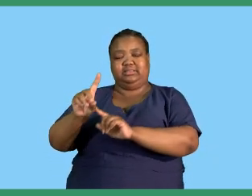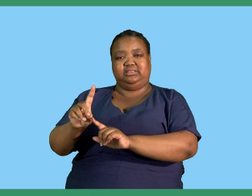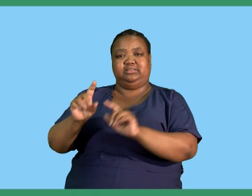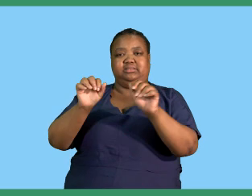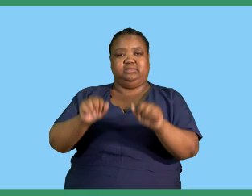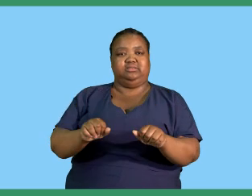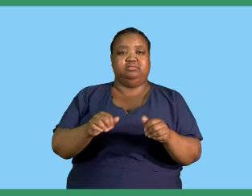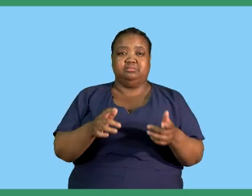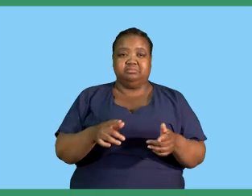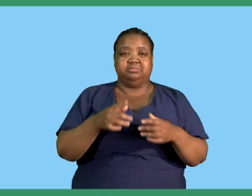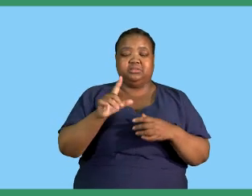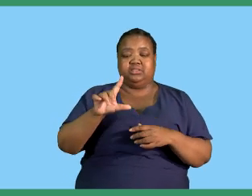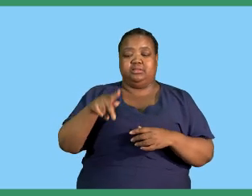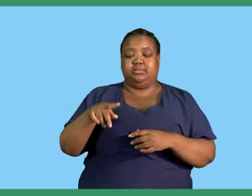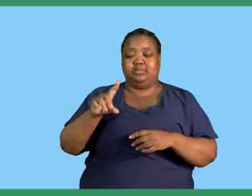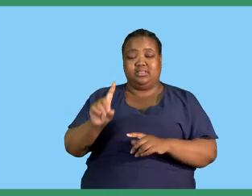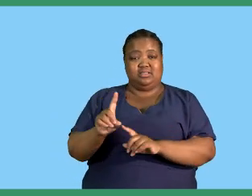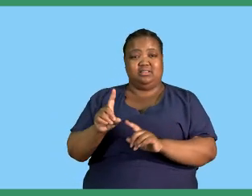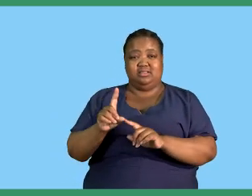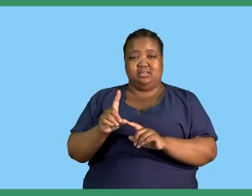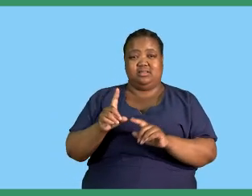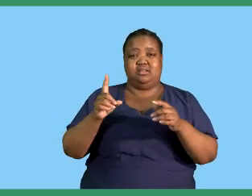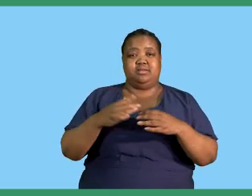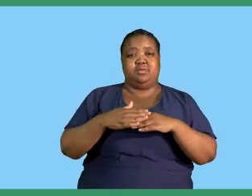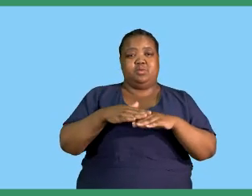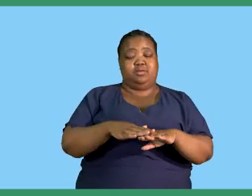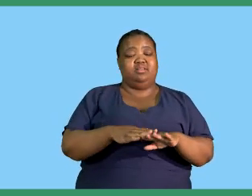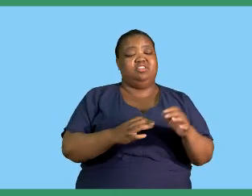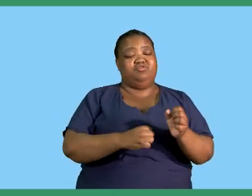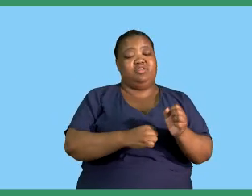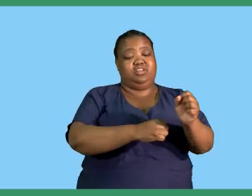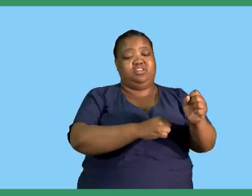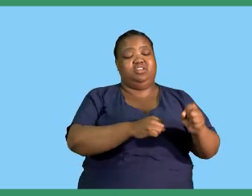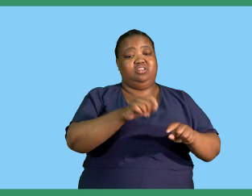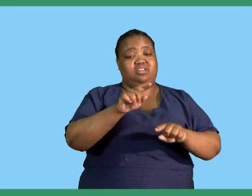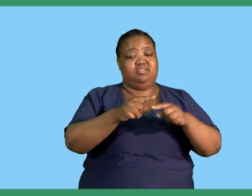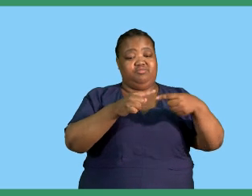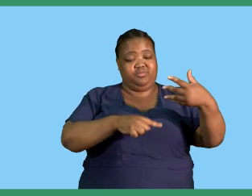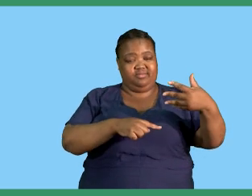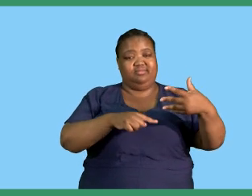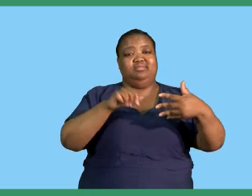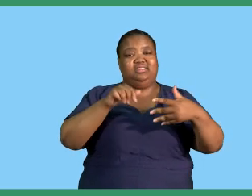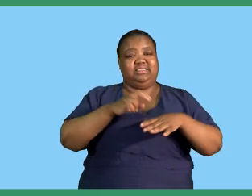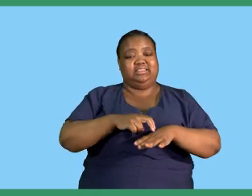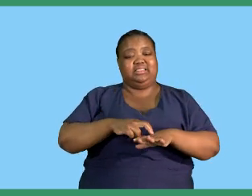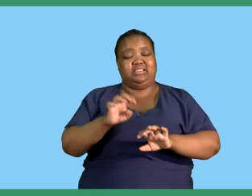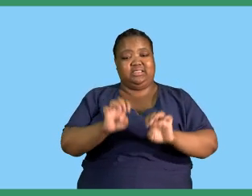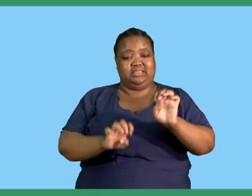LPD. LPD implemented different types of business strategies that need to be evaluated.